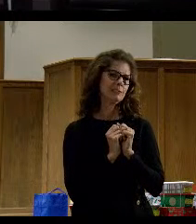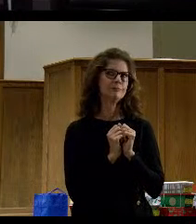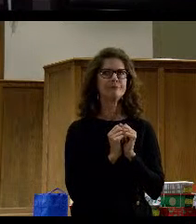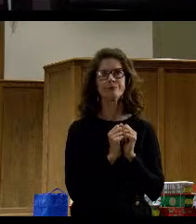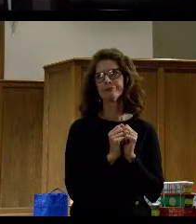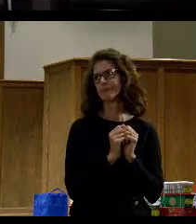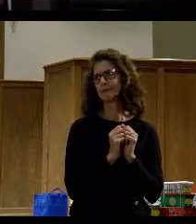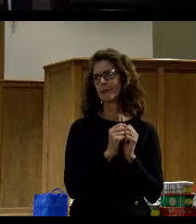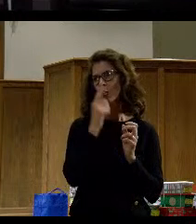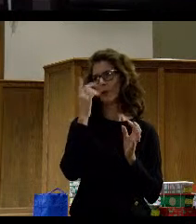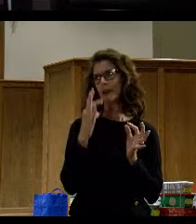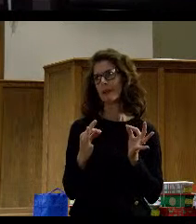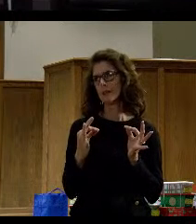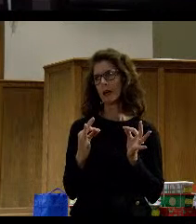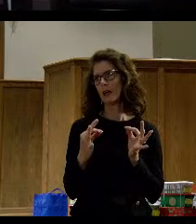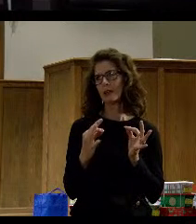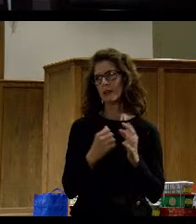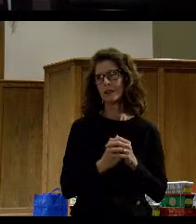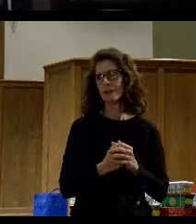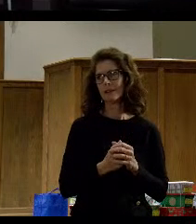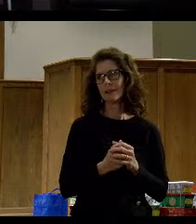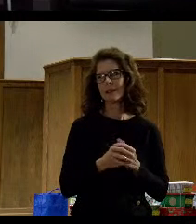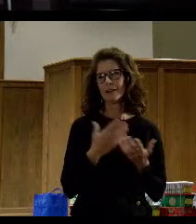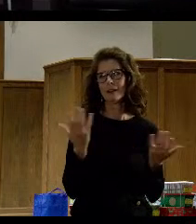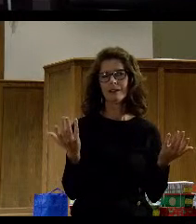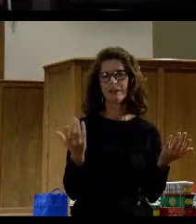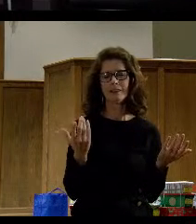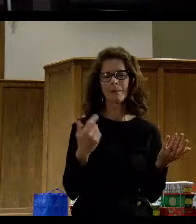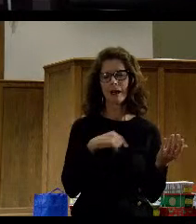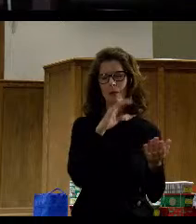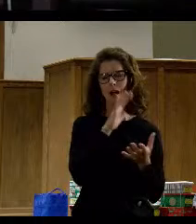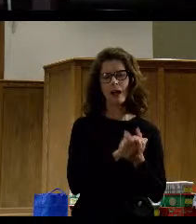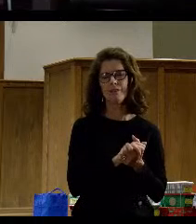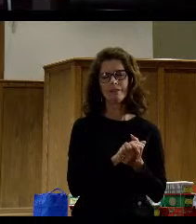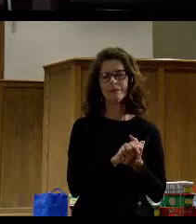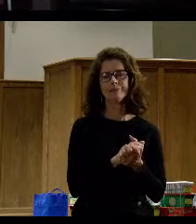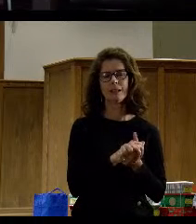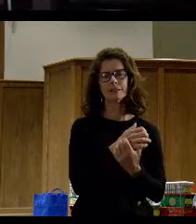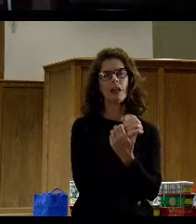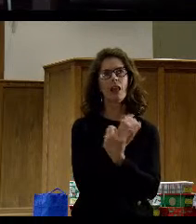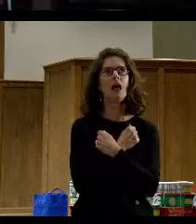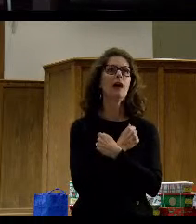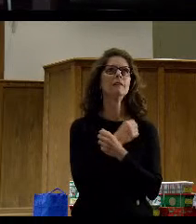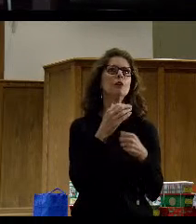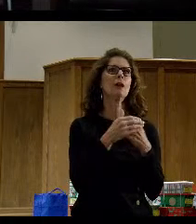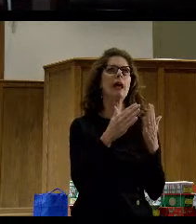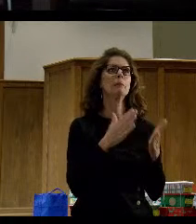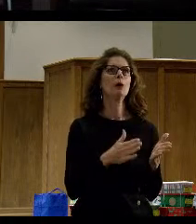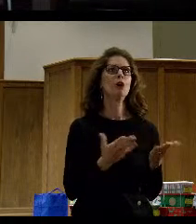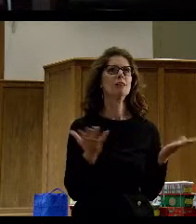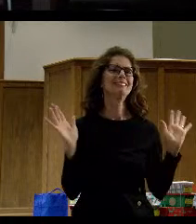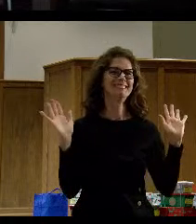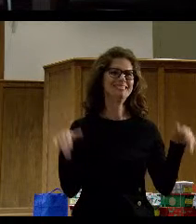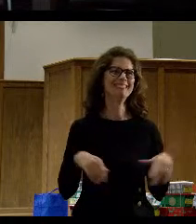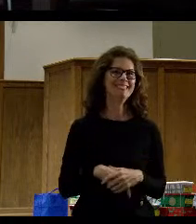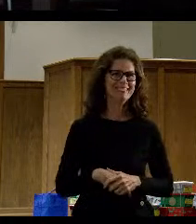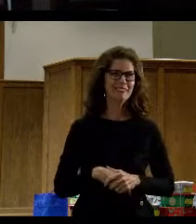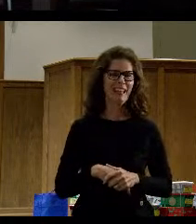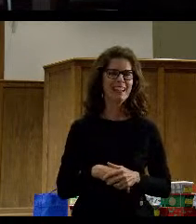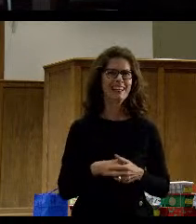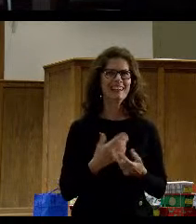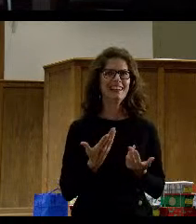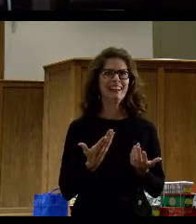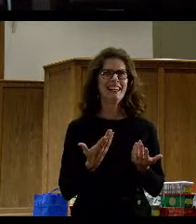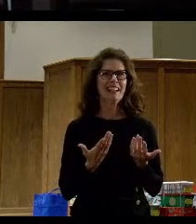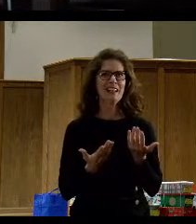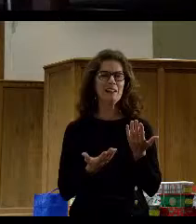who's wrong. Mary takes the love your neighbor as yourself motive. I don't know how I feel about that, but that's our little friendly debate. Now, regardless